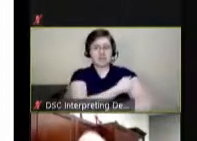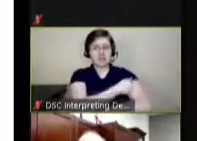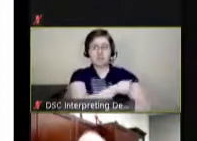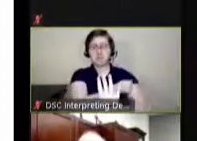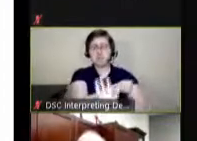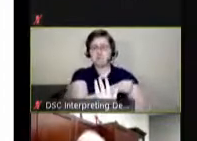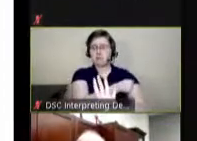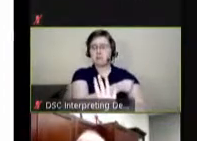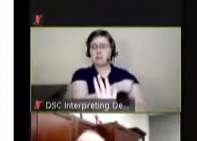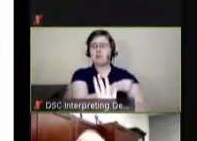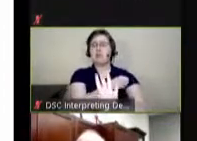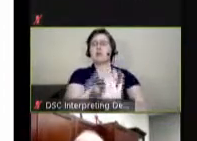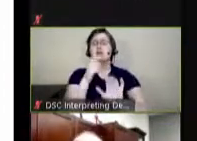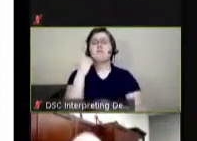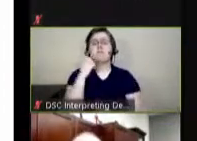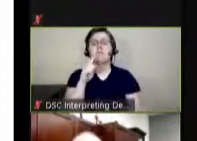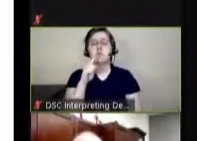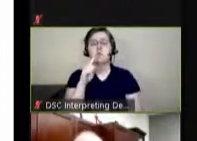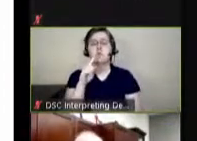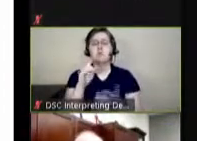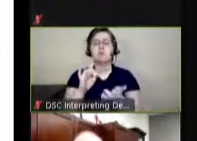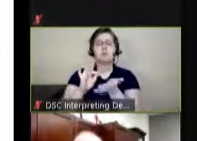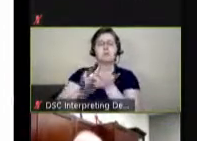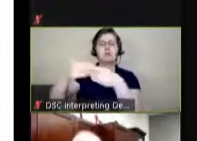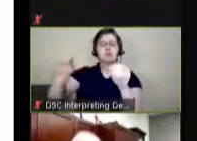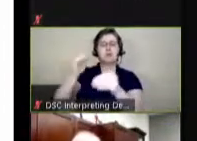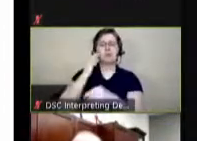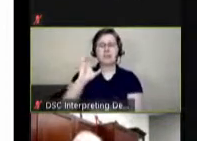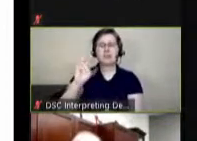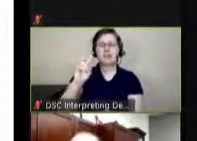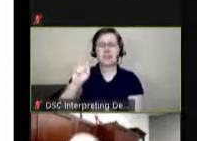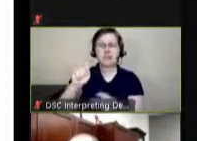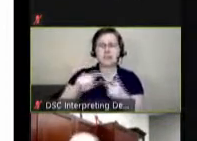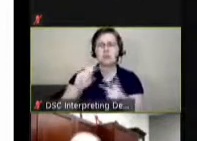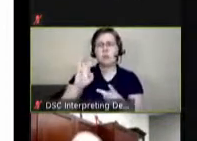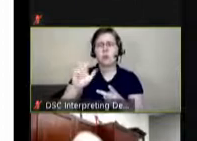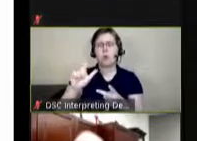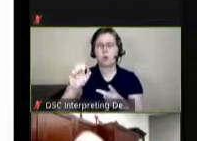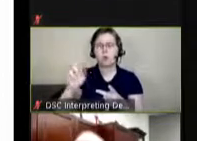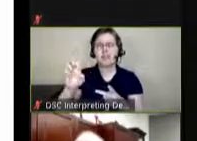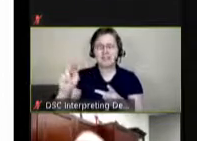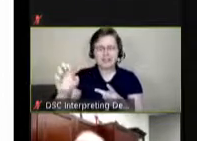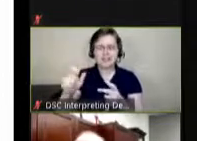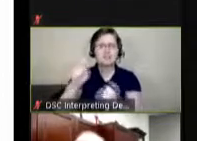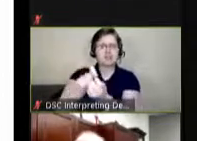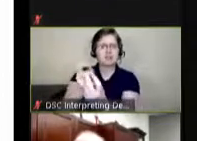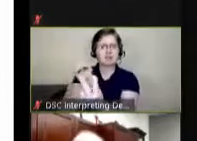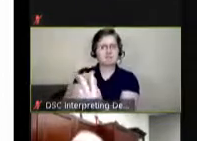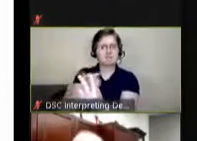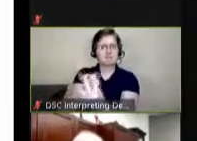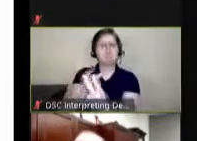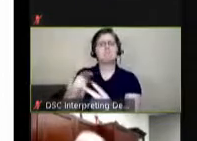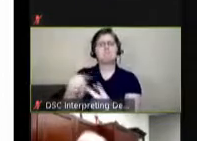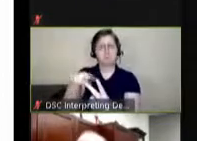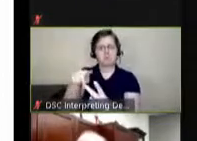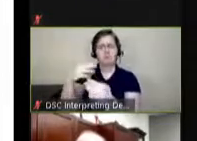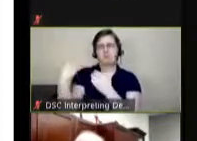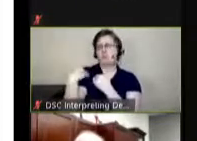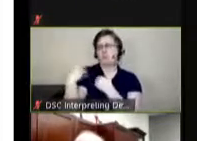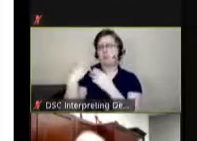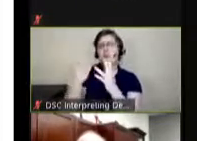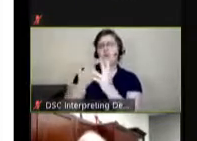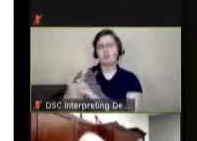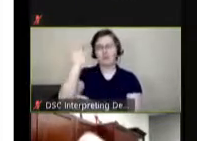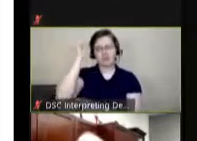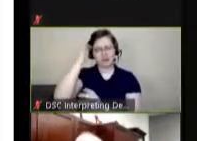being done by pharmacies, CVS, Walgreens specifically. They've been tasked through that through the federal government to do